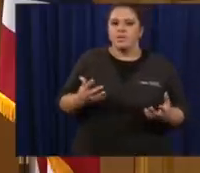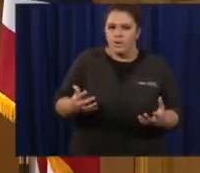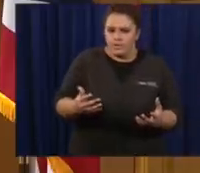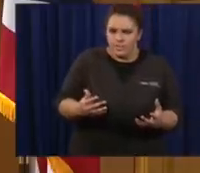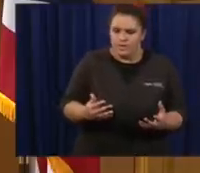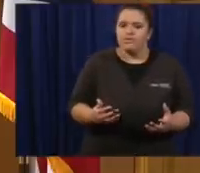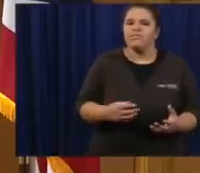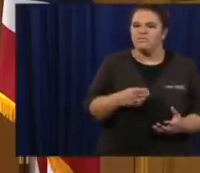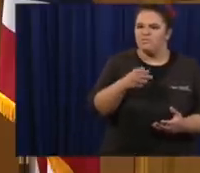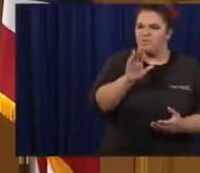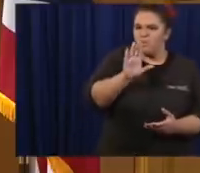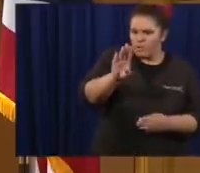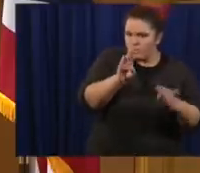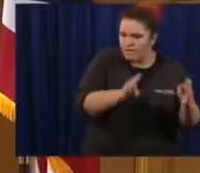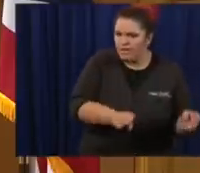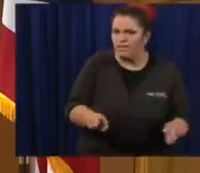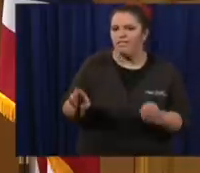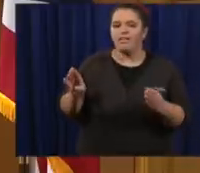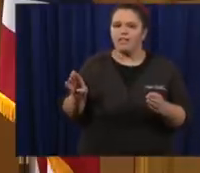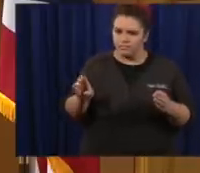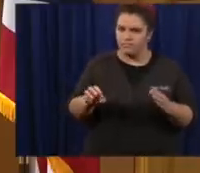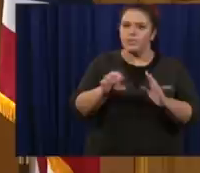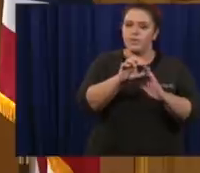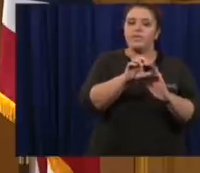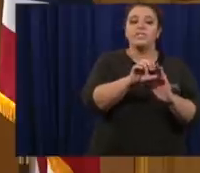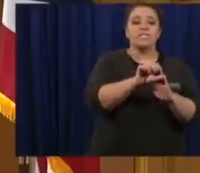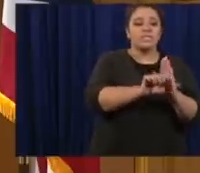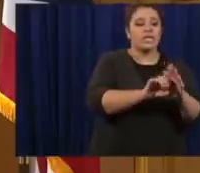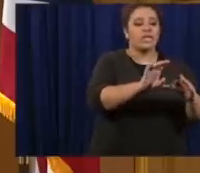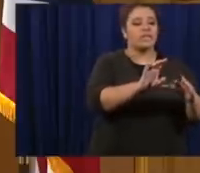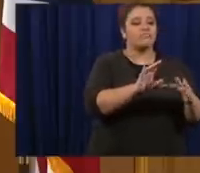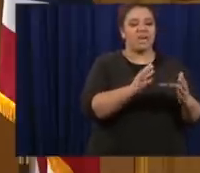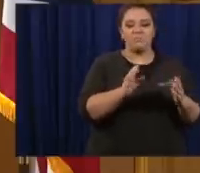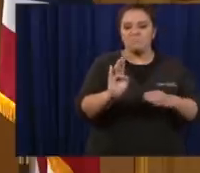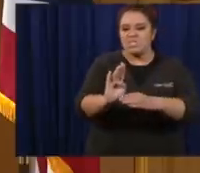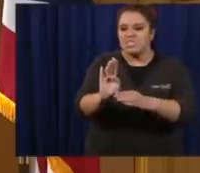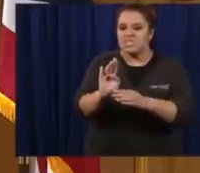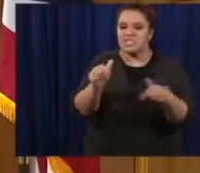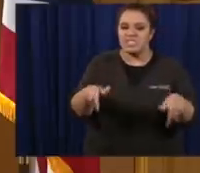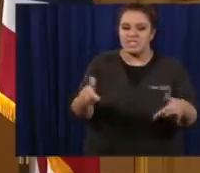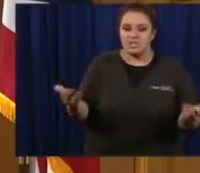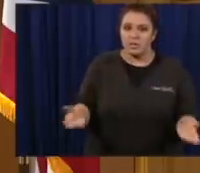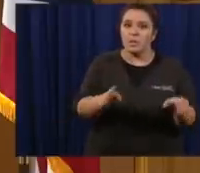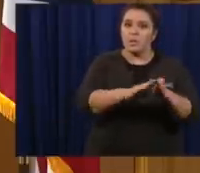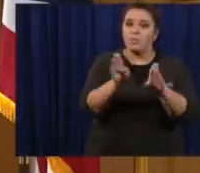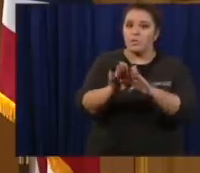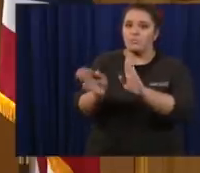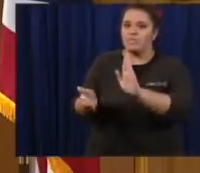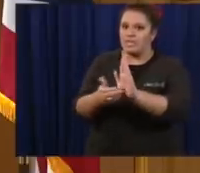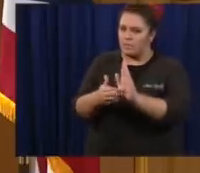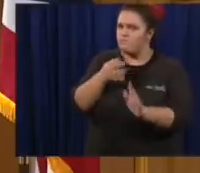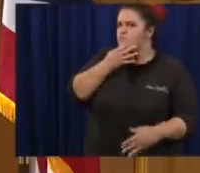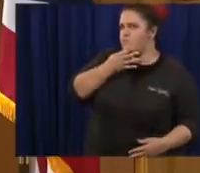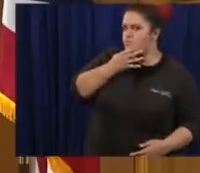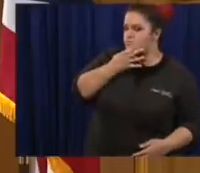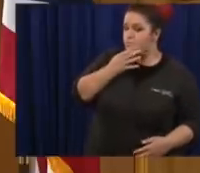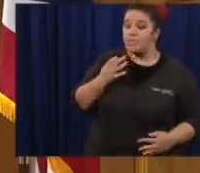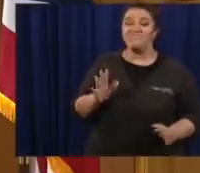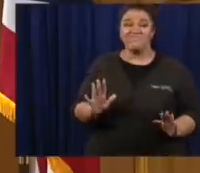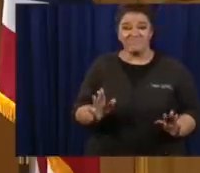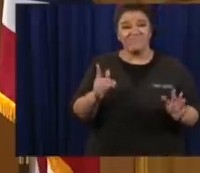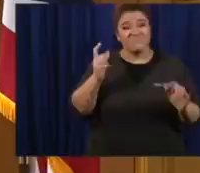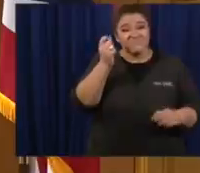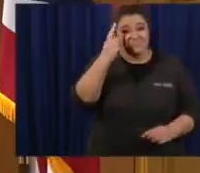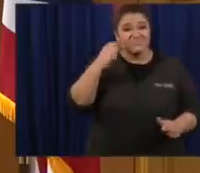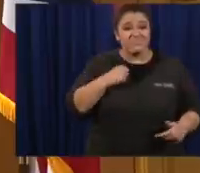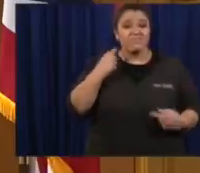state's plan to reopen in the coming days, but in the meantime, we have been getting a lot of questions from teachers who